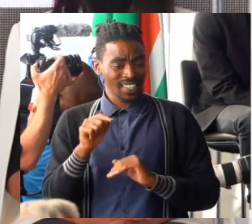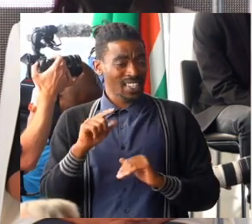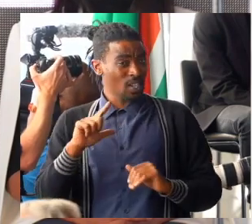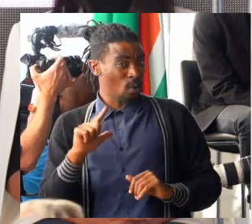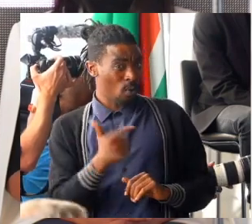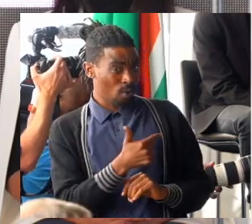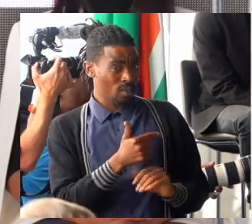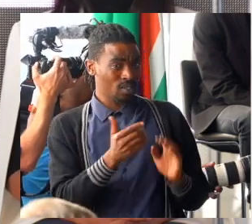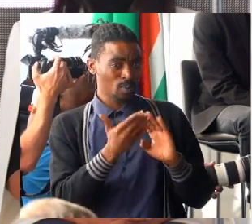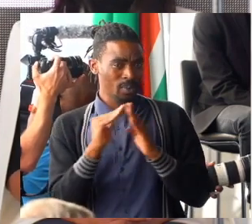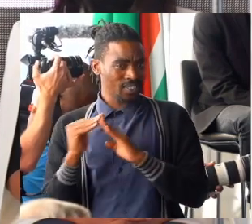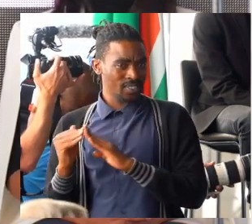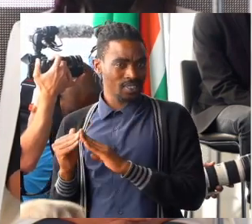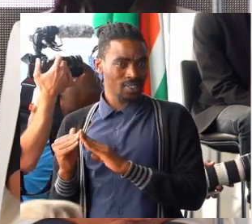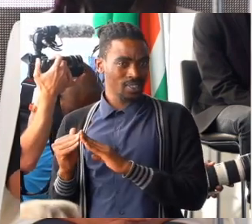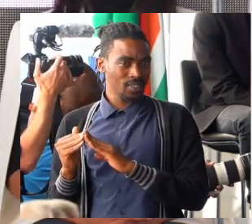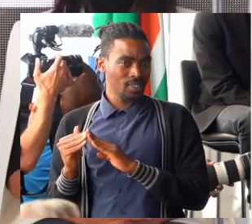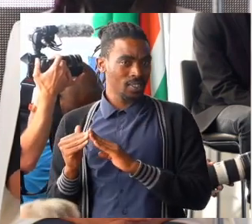society,